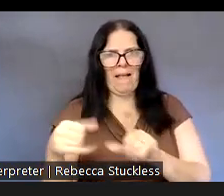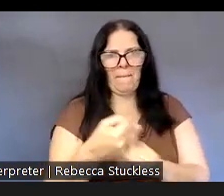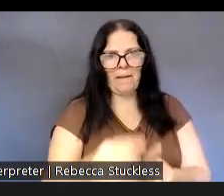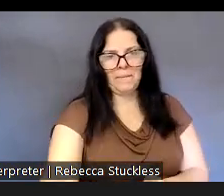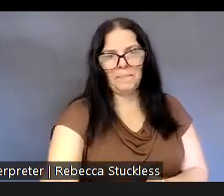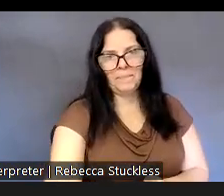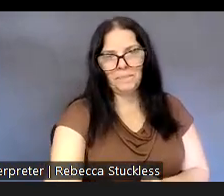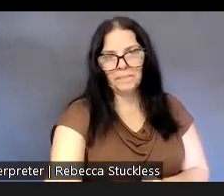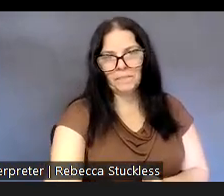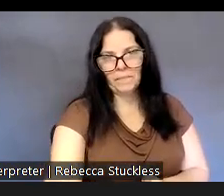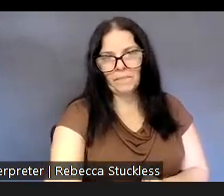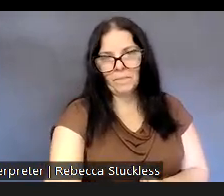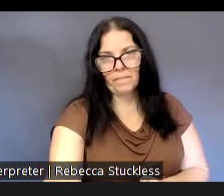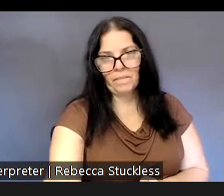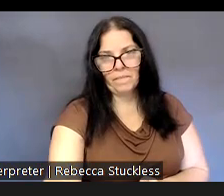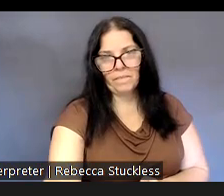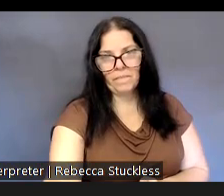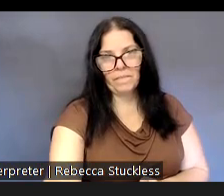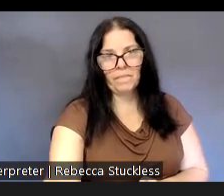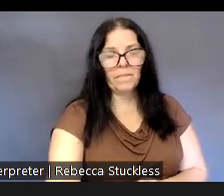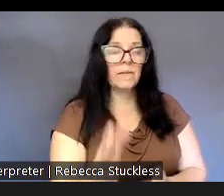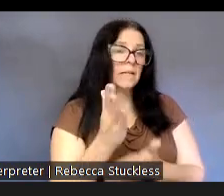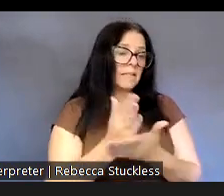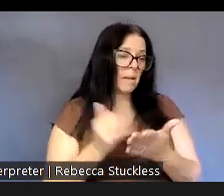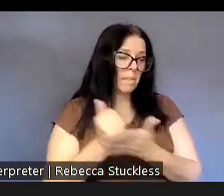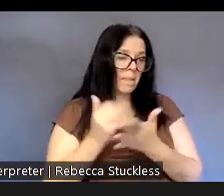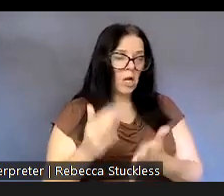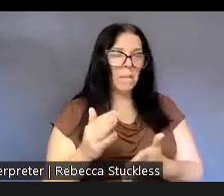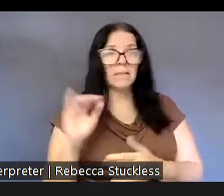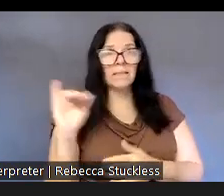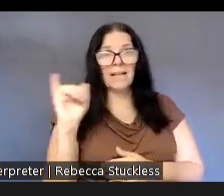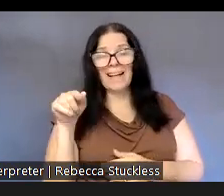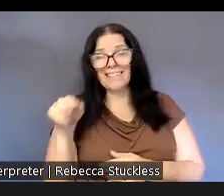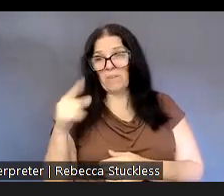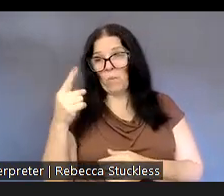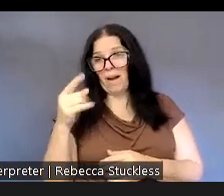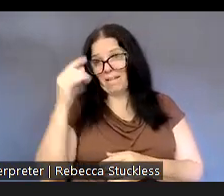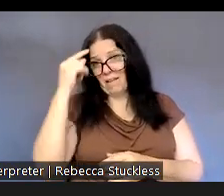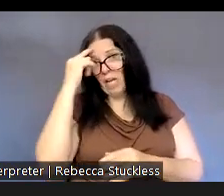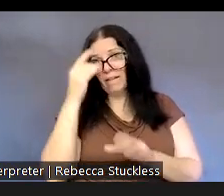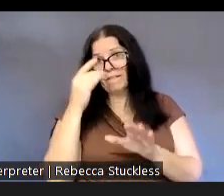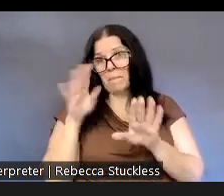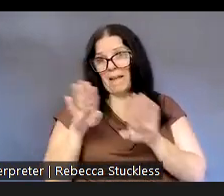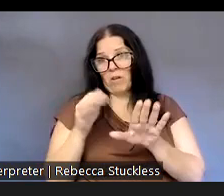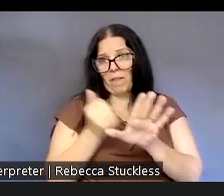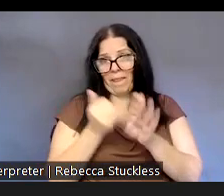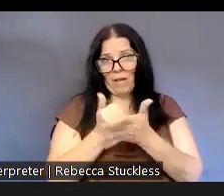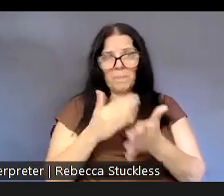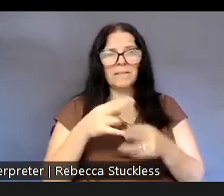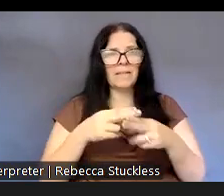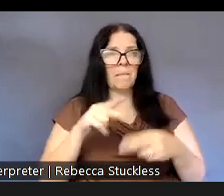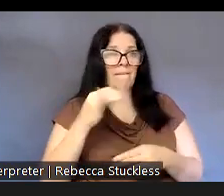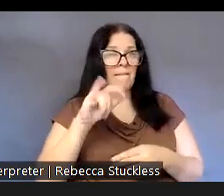field, such as cognitive behavioral therapist Philip Pellegrino, uh, have expressed concern that this